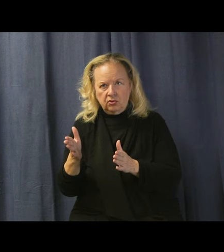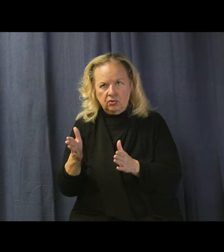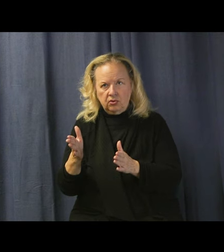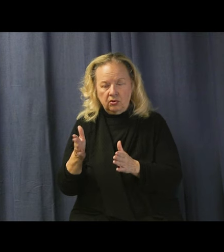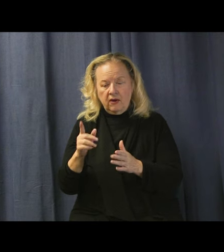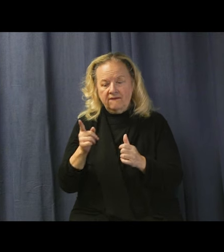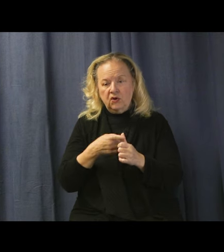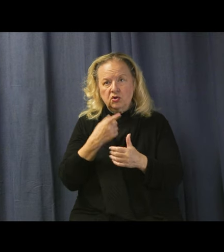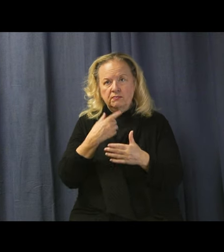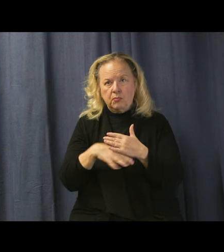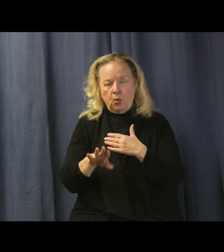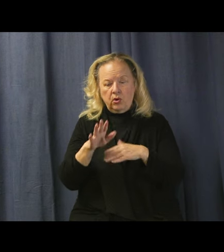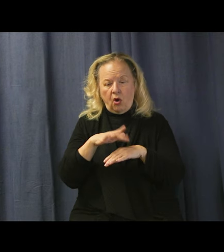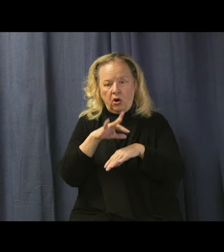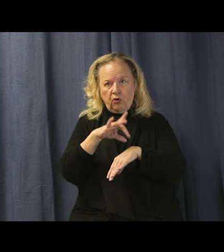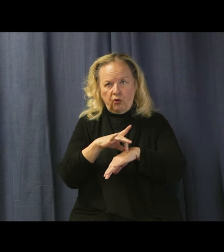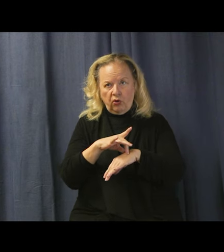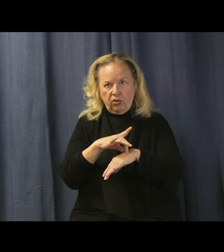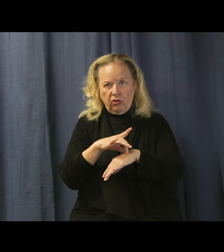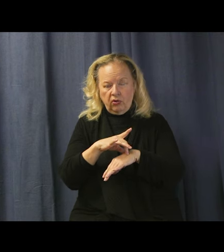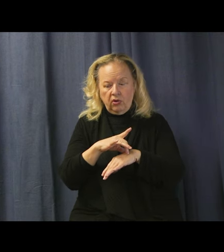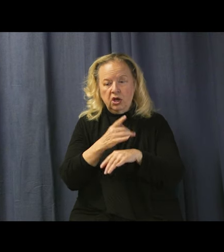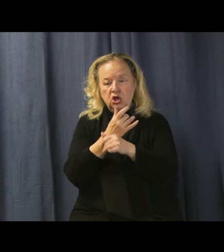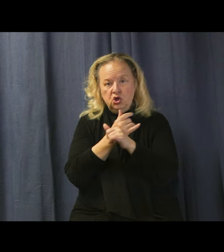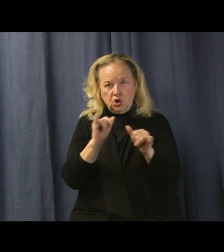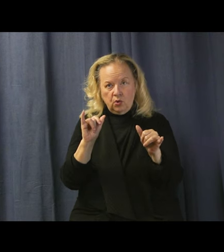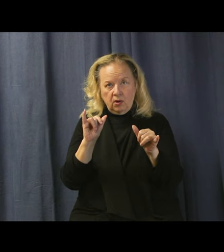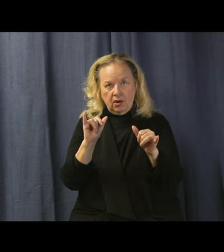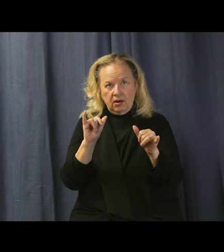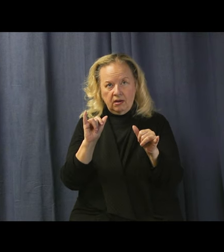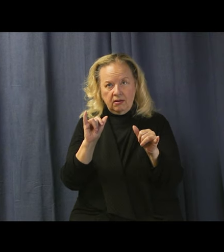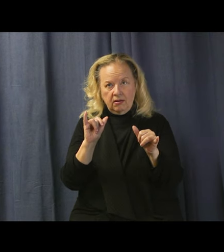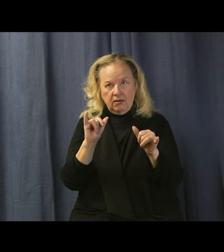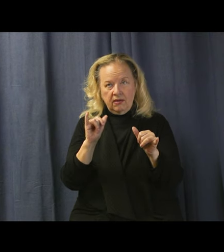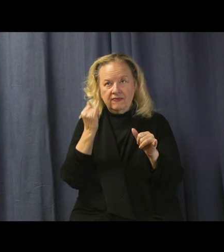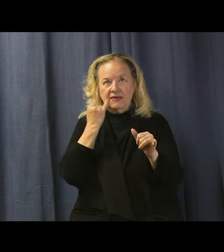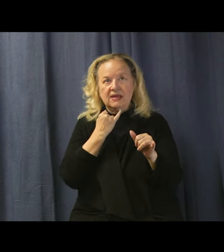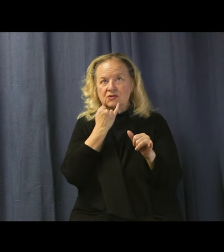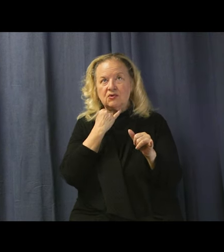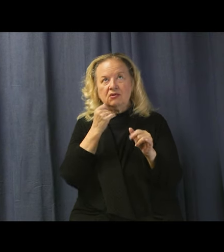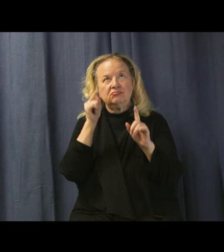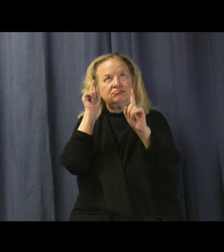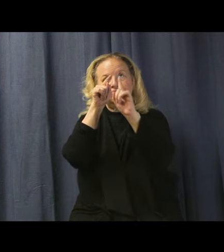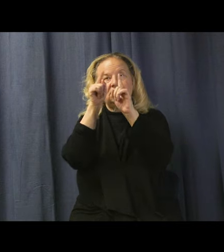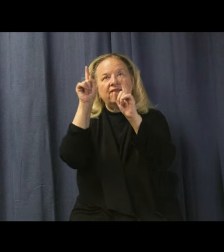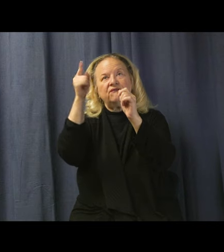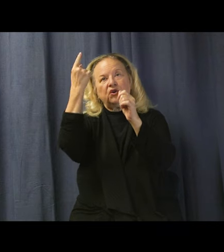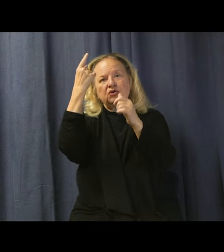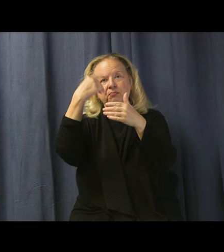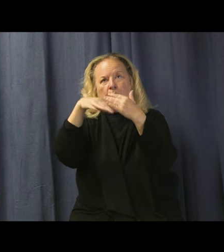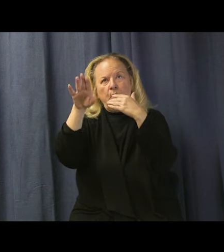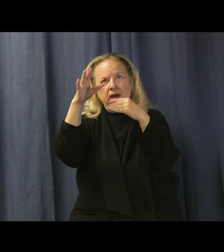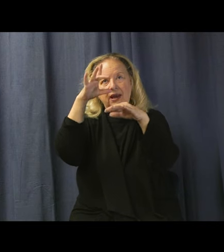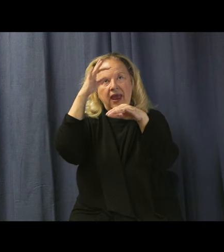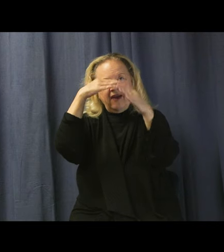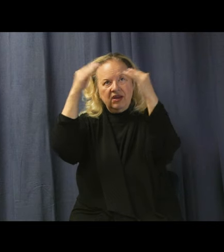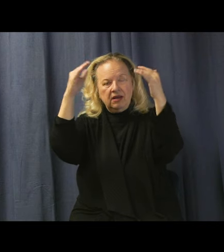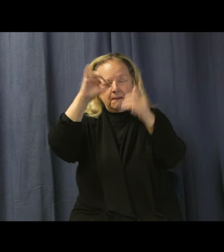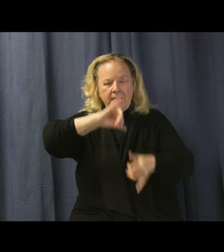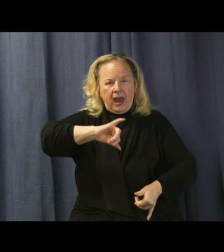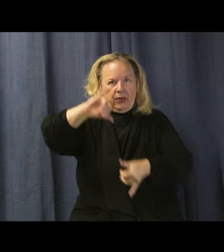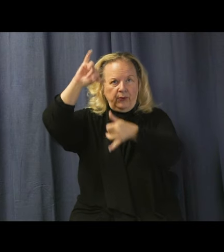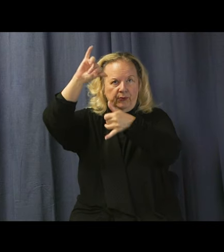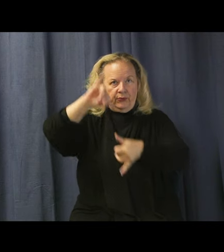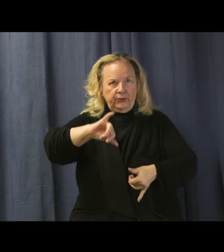God's firstborn on earth, Yeshua, the ultimate Israeli, is the firstborn in heaven. It's patterned.